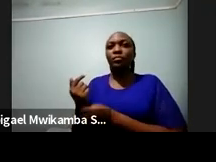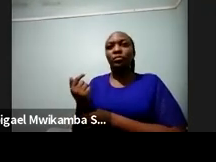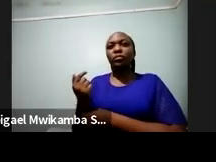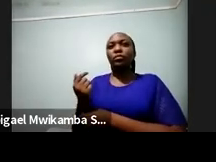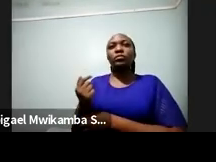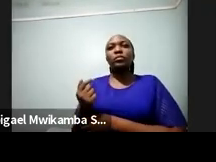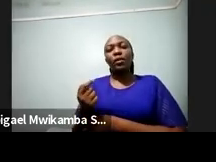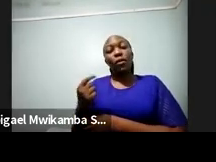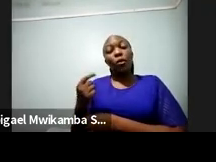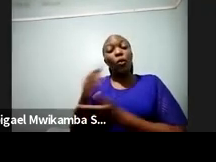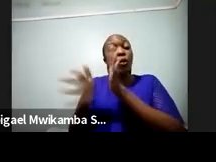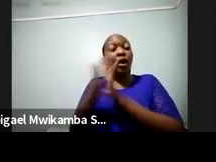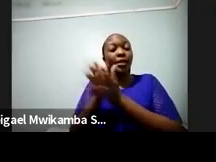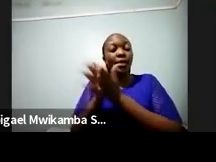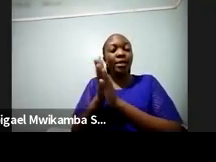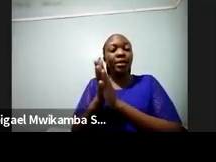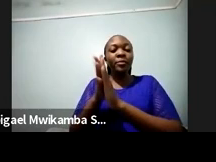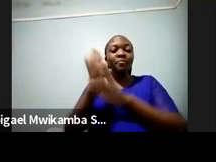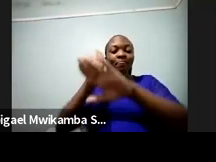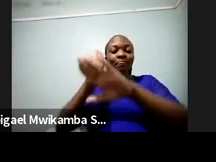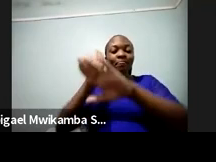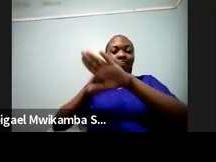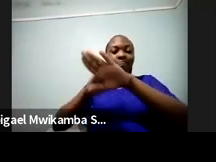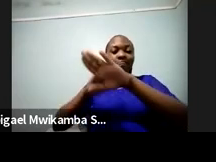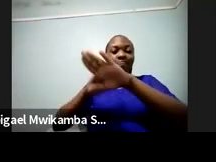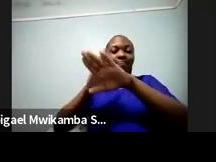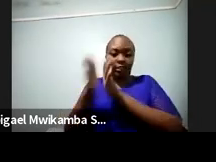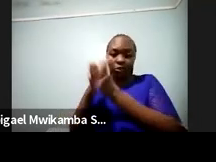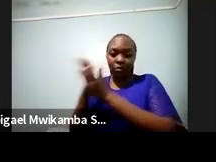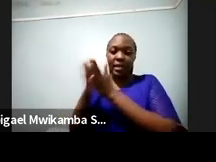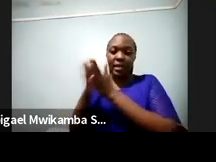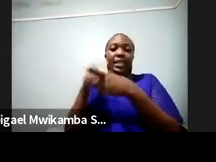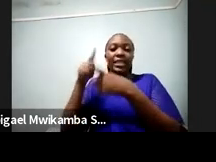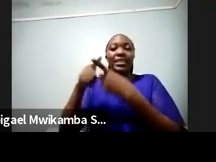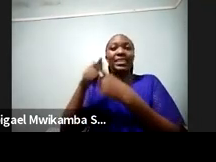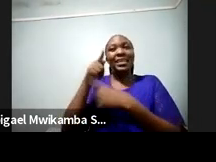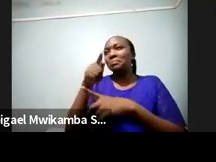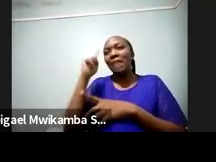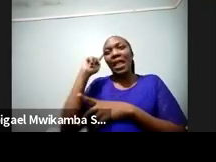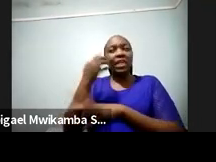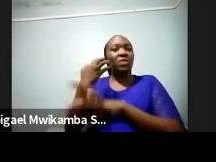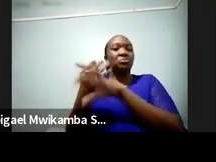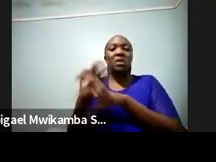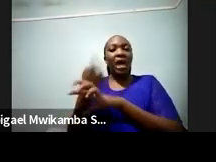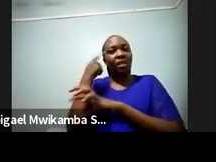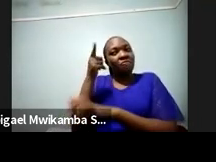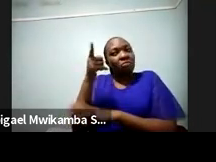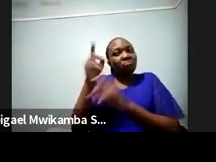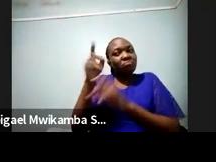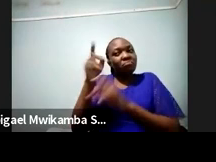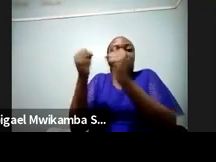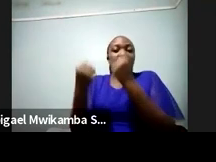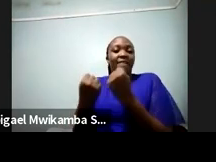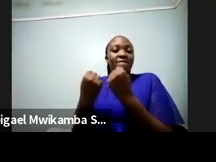financial plan, it would be really hard to save, because someone would think, for example, in entrepreneurship,